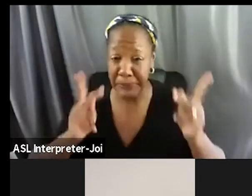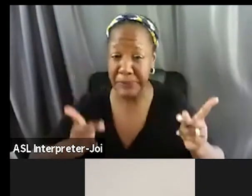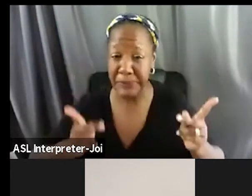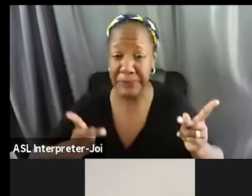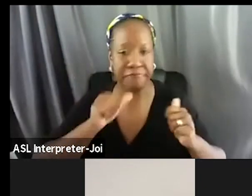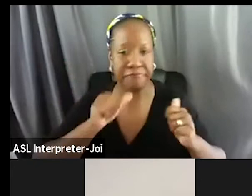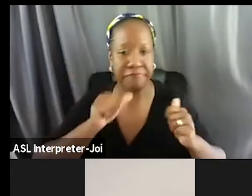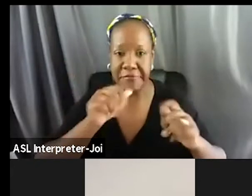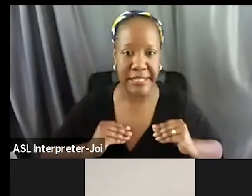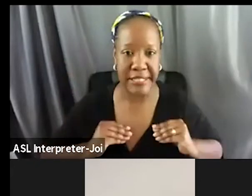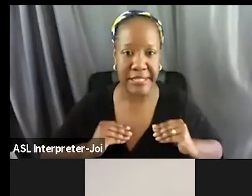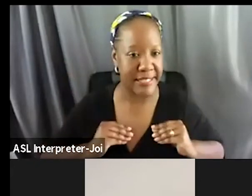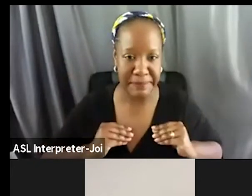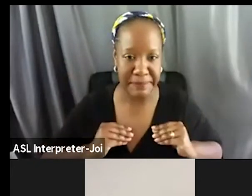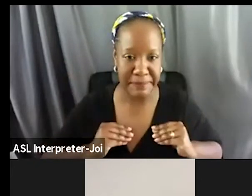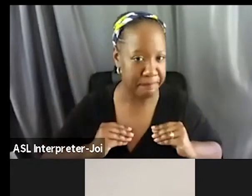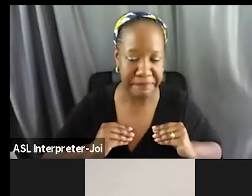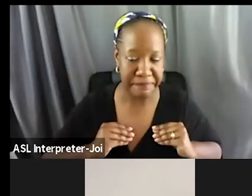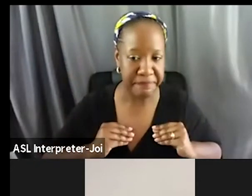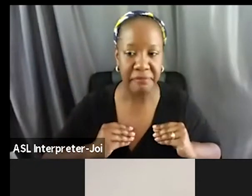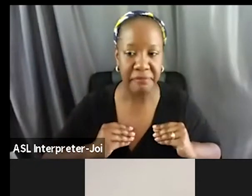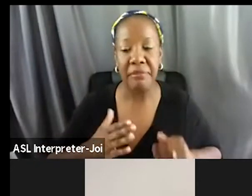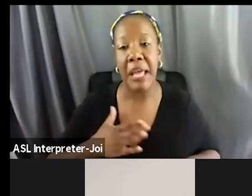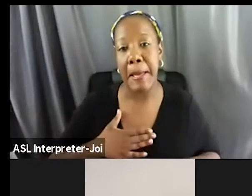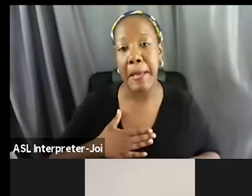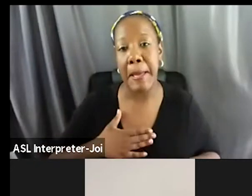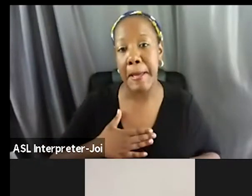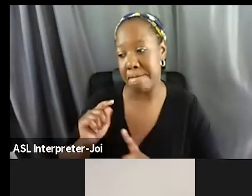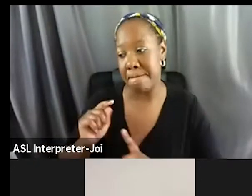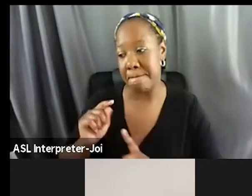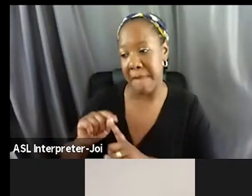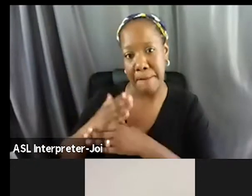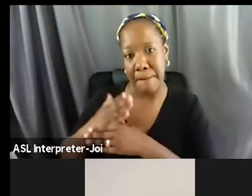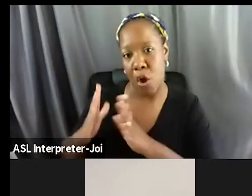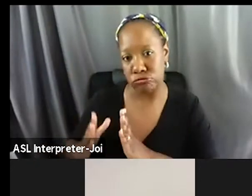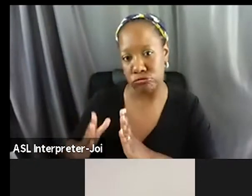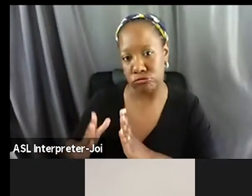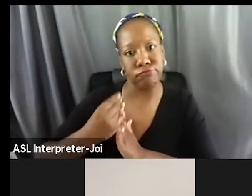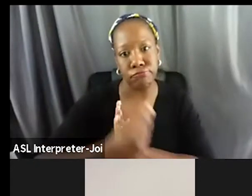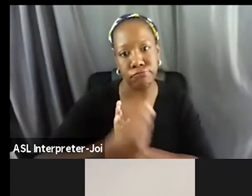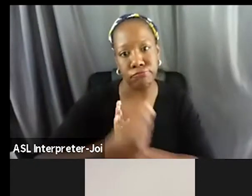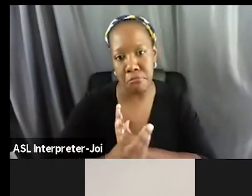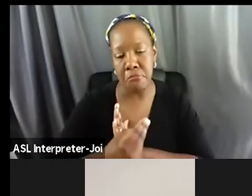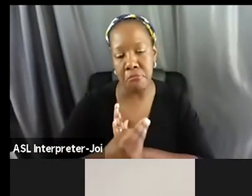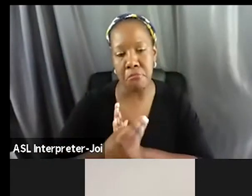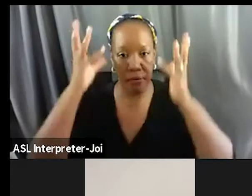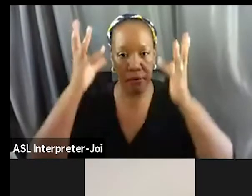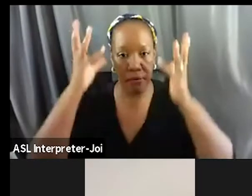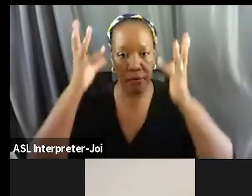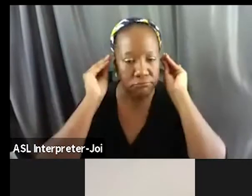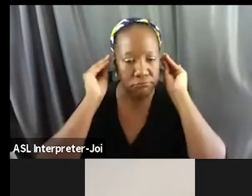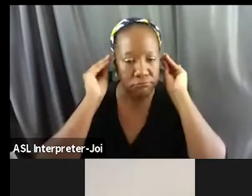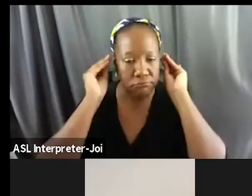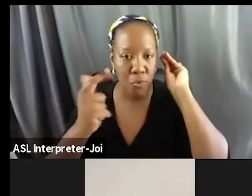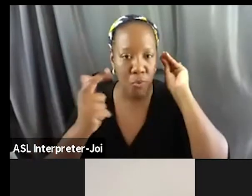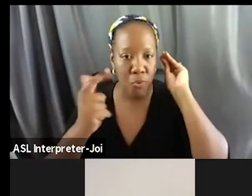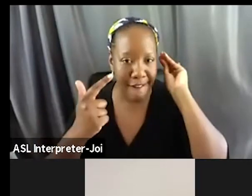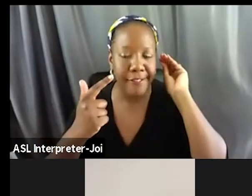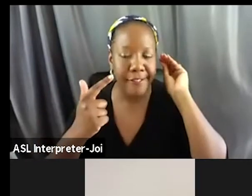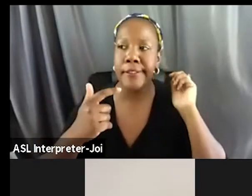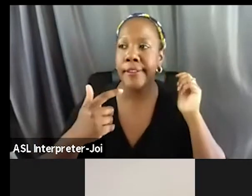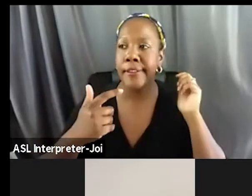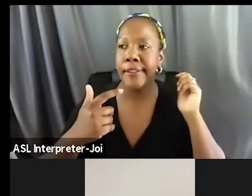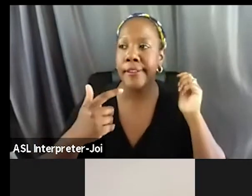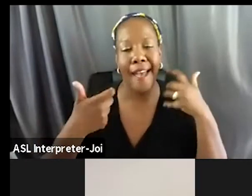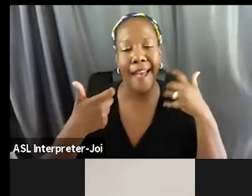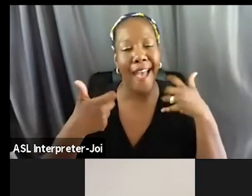And my significant other bought me a wig, and I really did try to mask